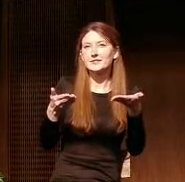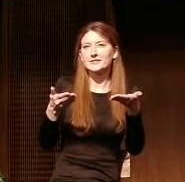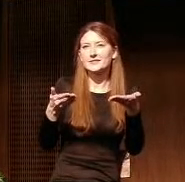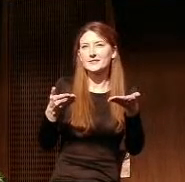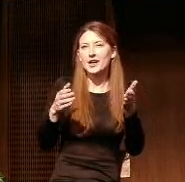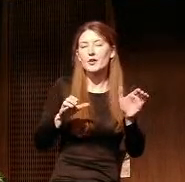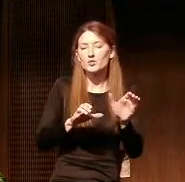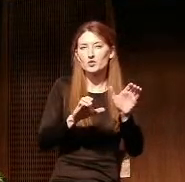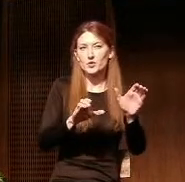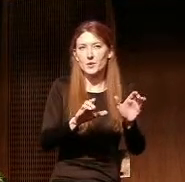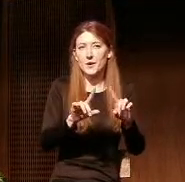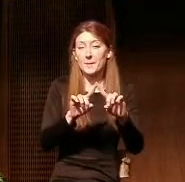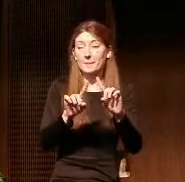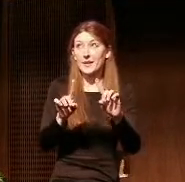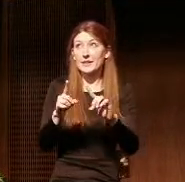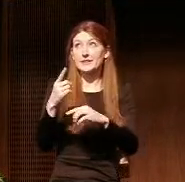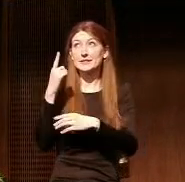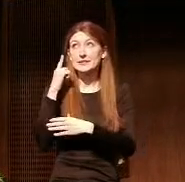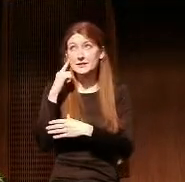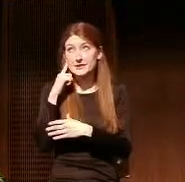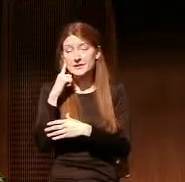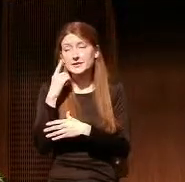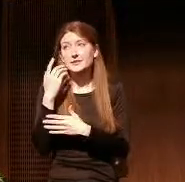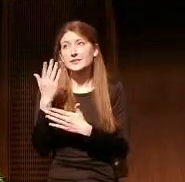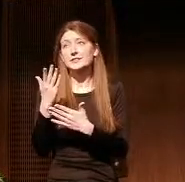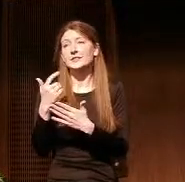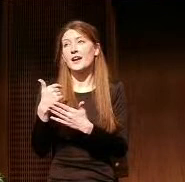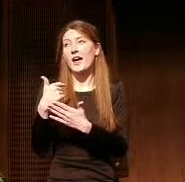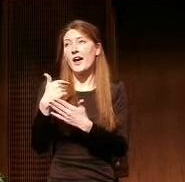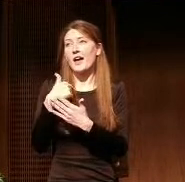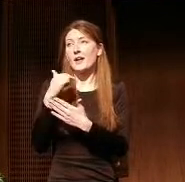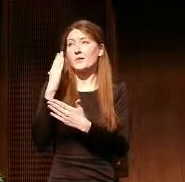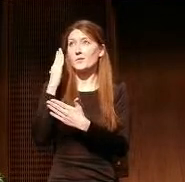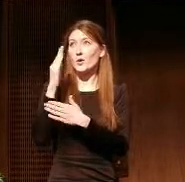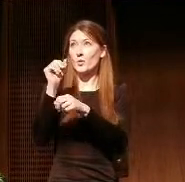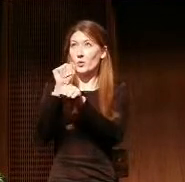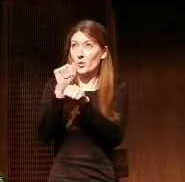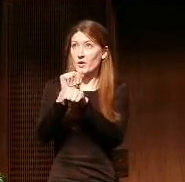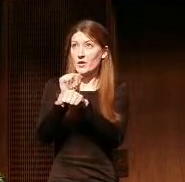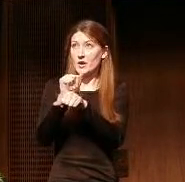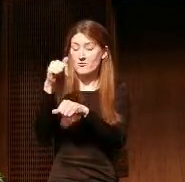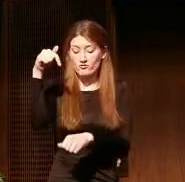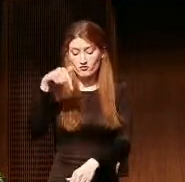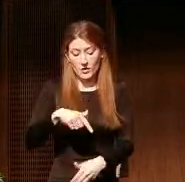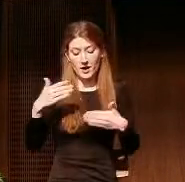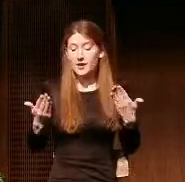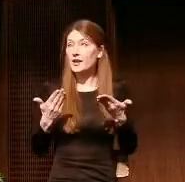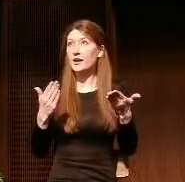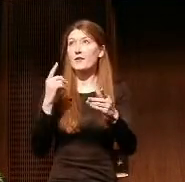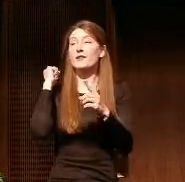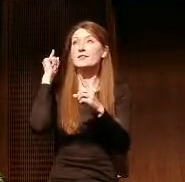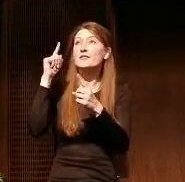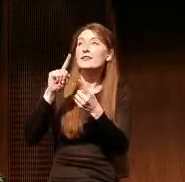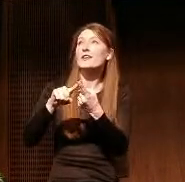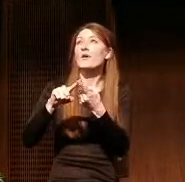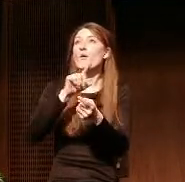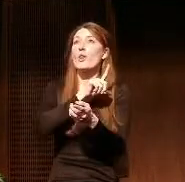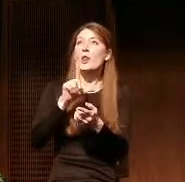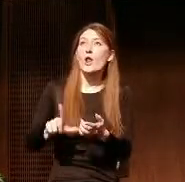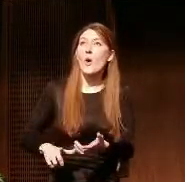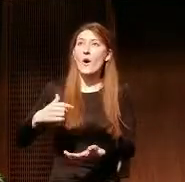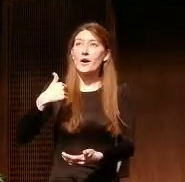And he then said, "But listen, I'm going to be working right here until the day the Lord takes me home."